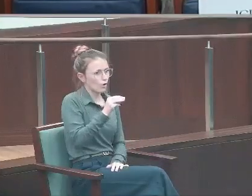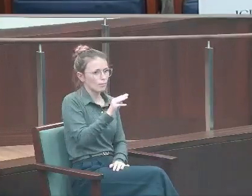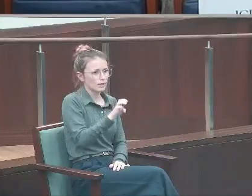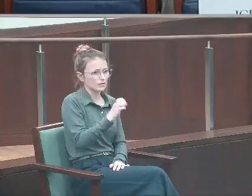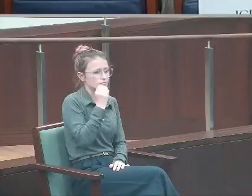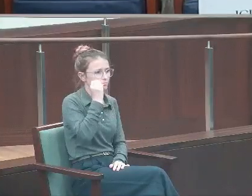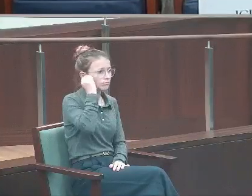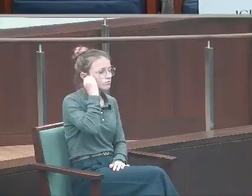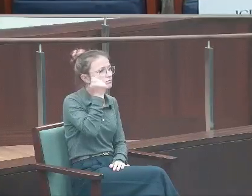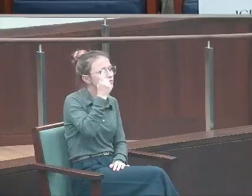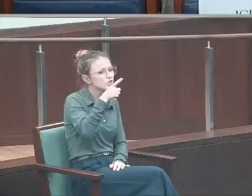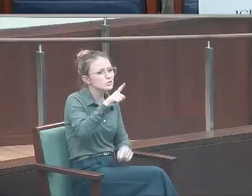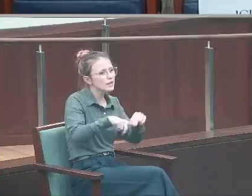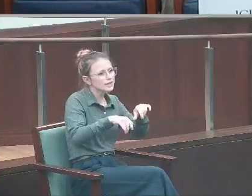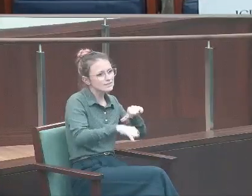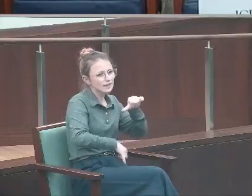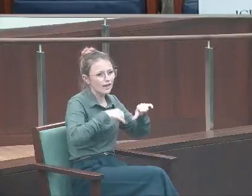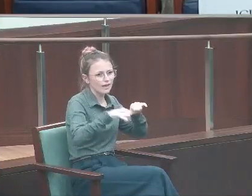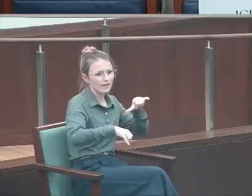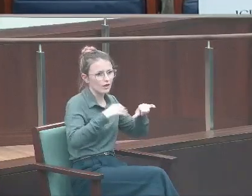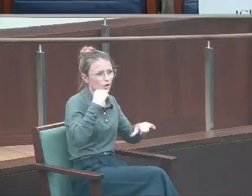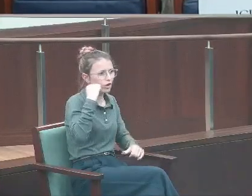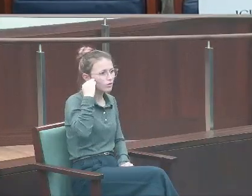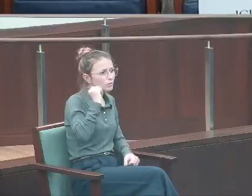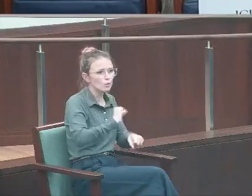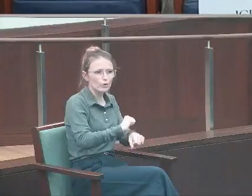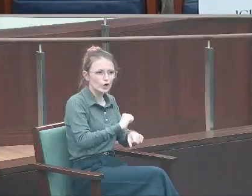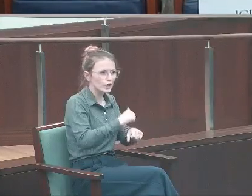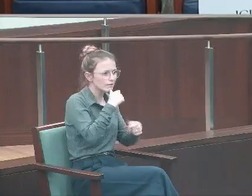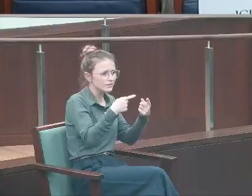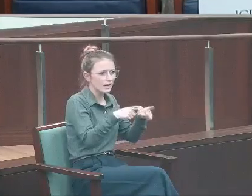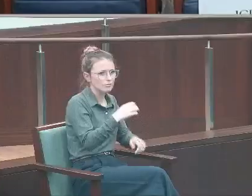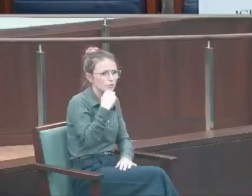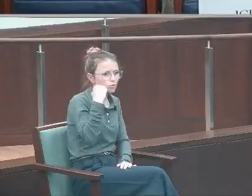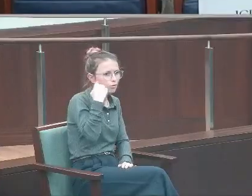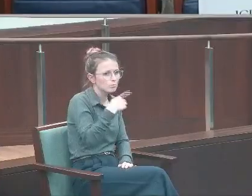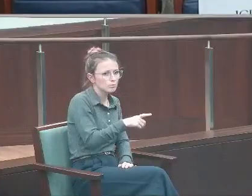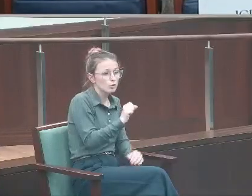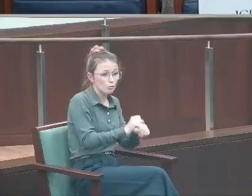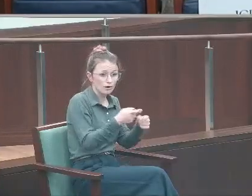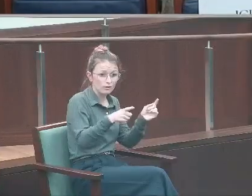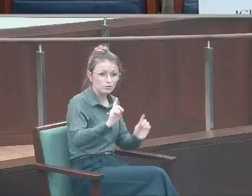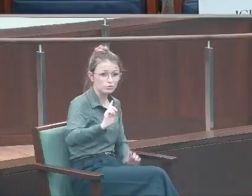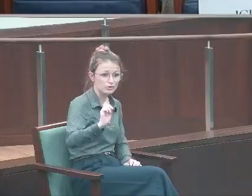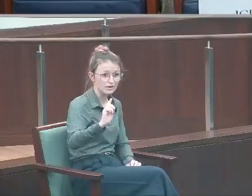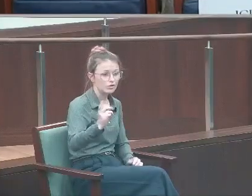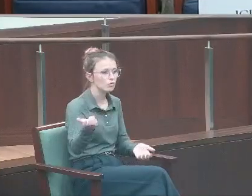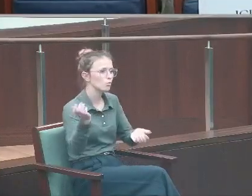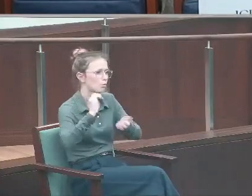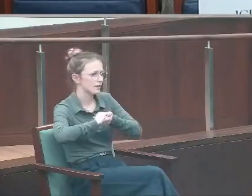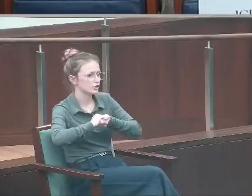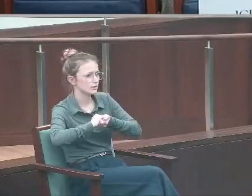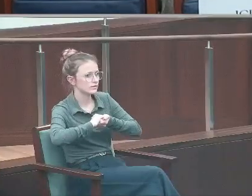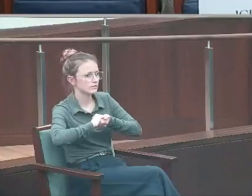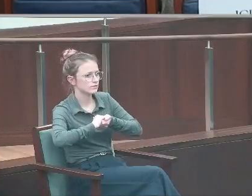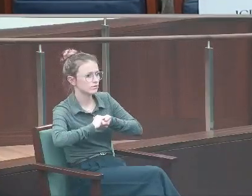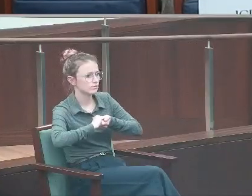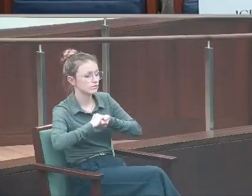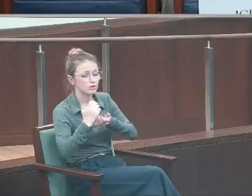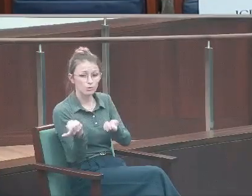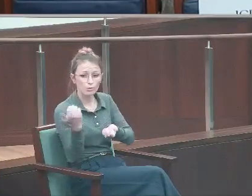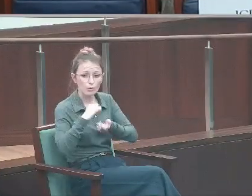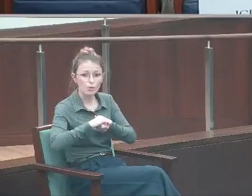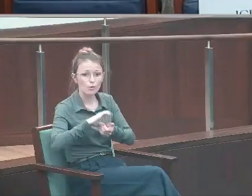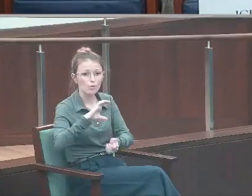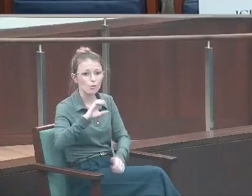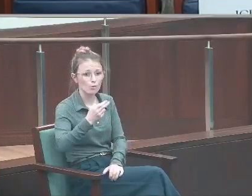stay at home, because work doesn't happen at home. Work happens in coalition. And coalition,